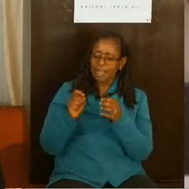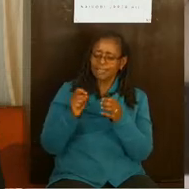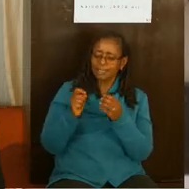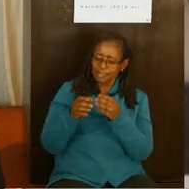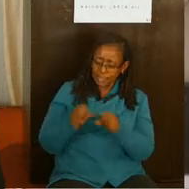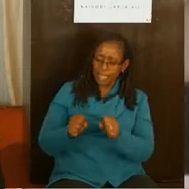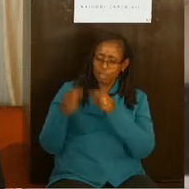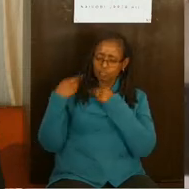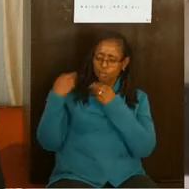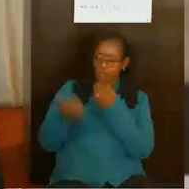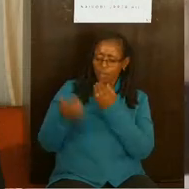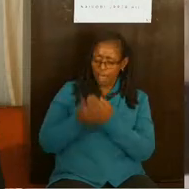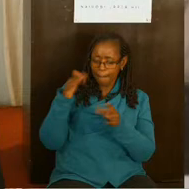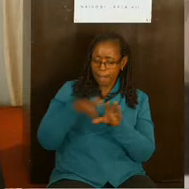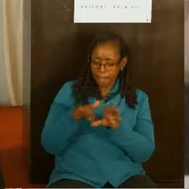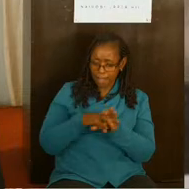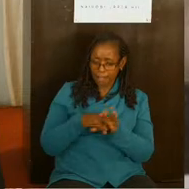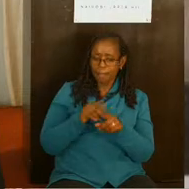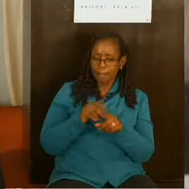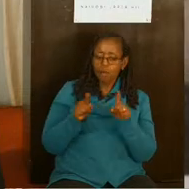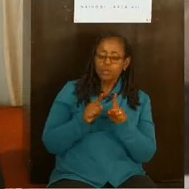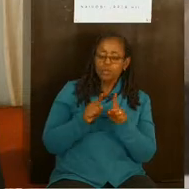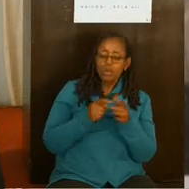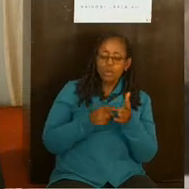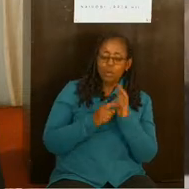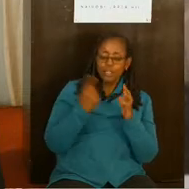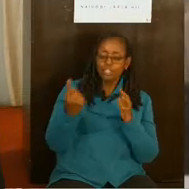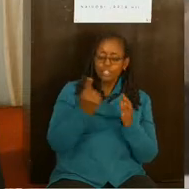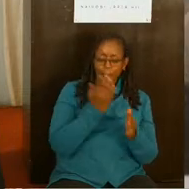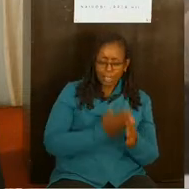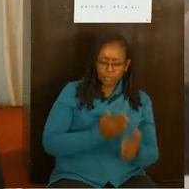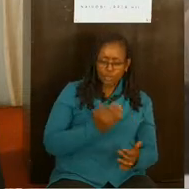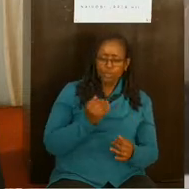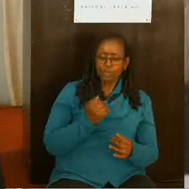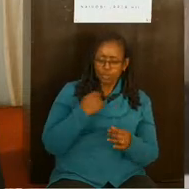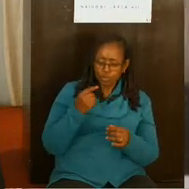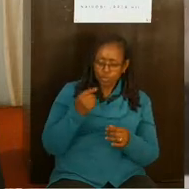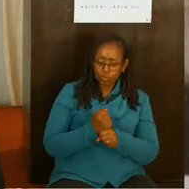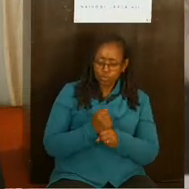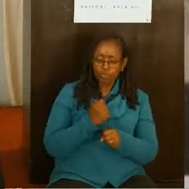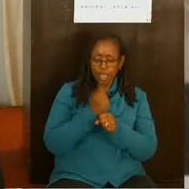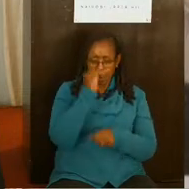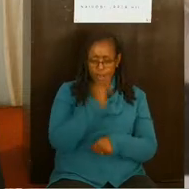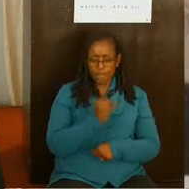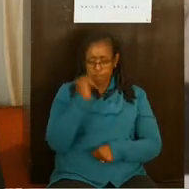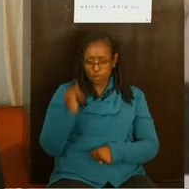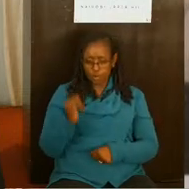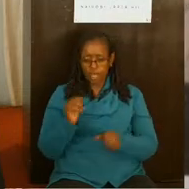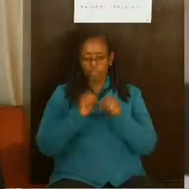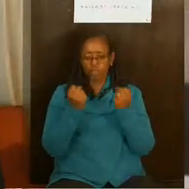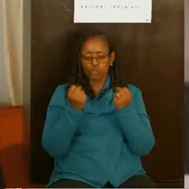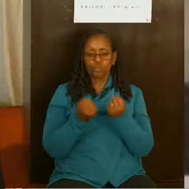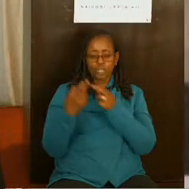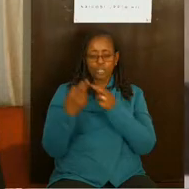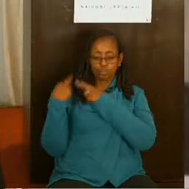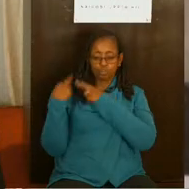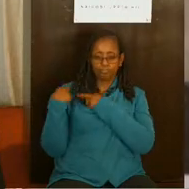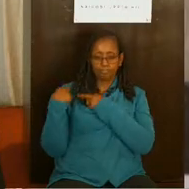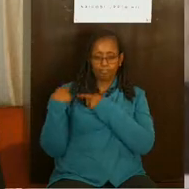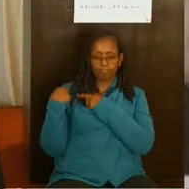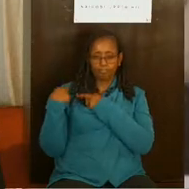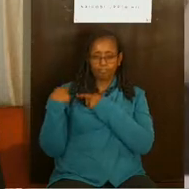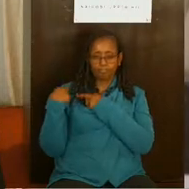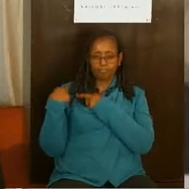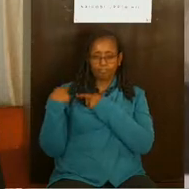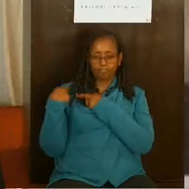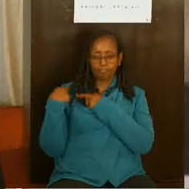but also require each person to use his initiative to carry out individual and social responsibilities according